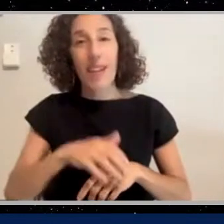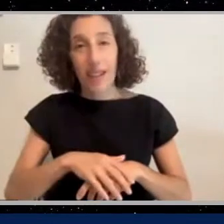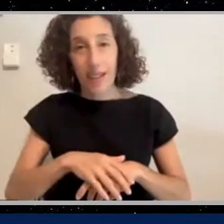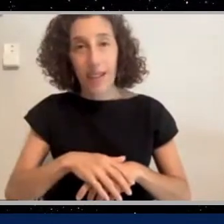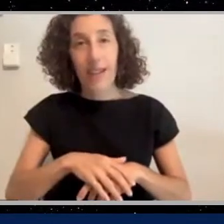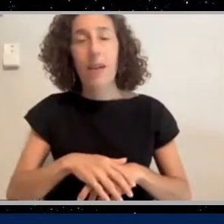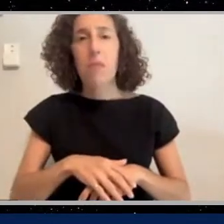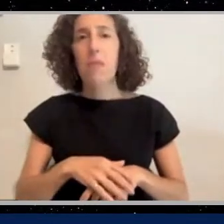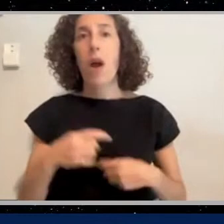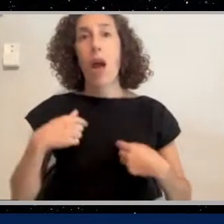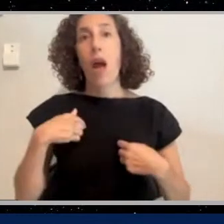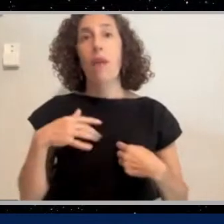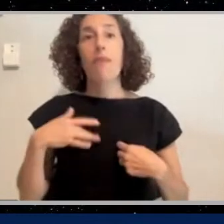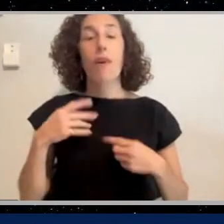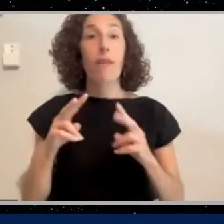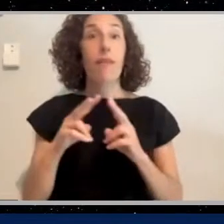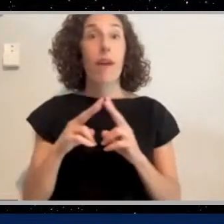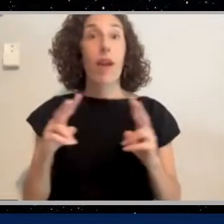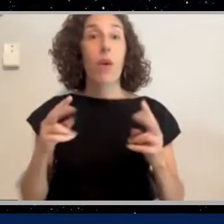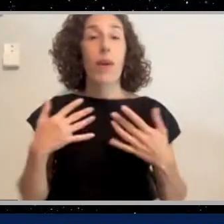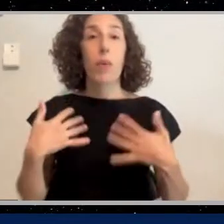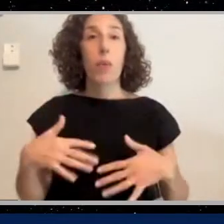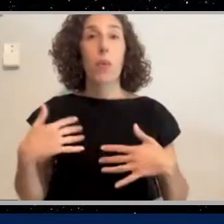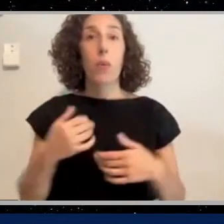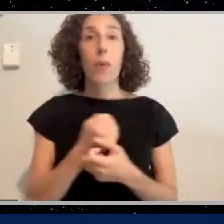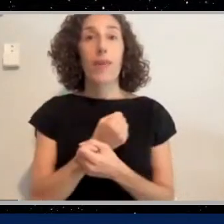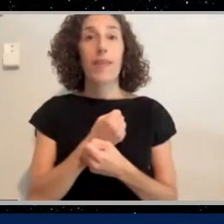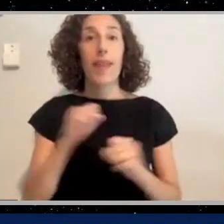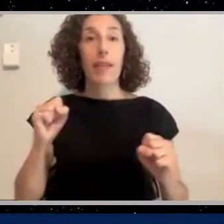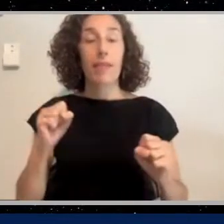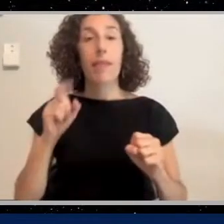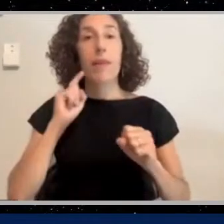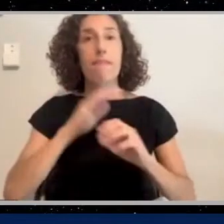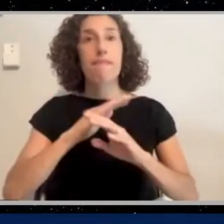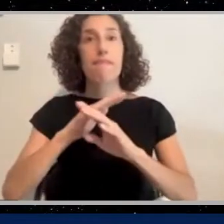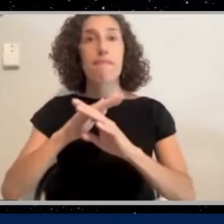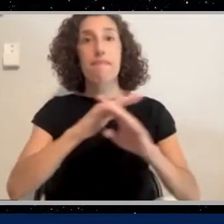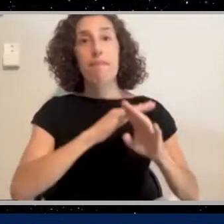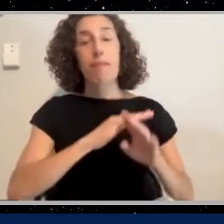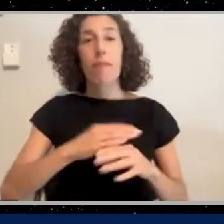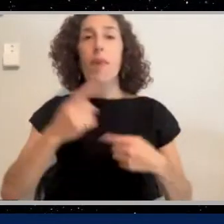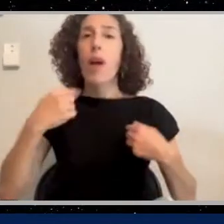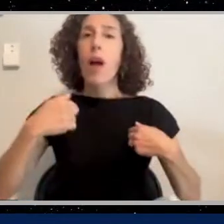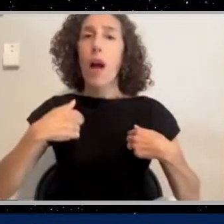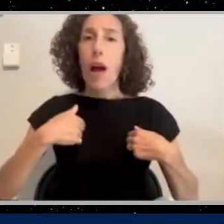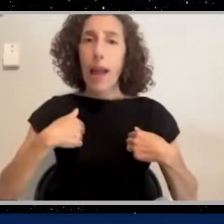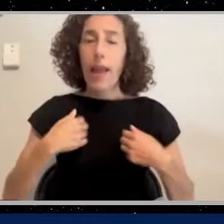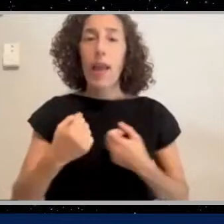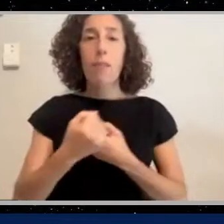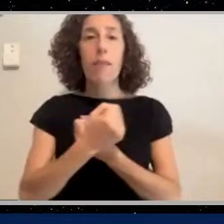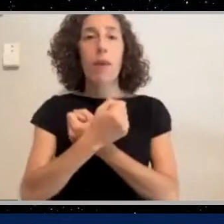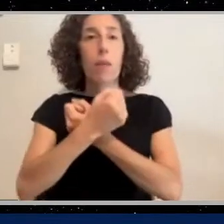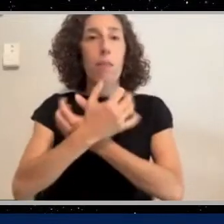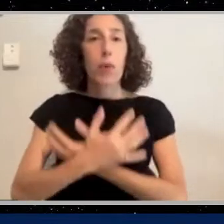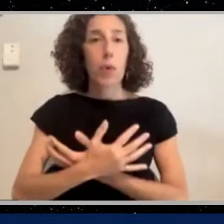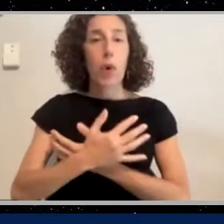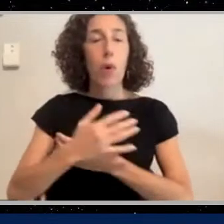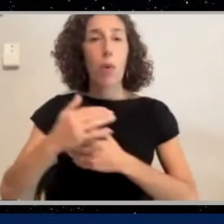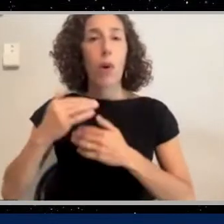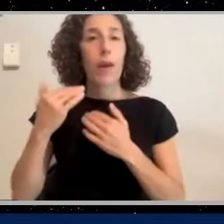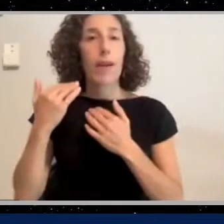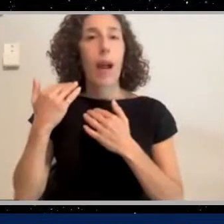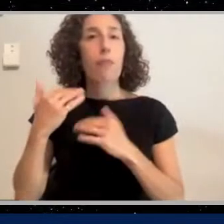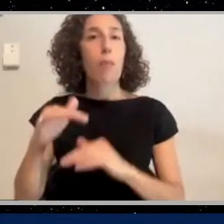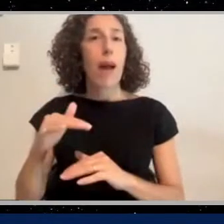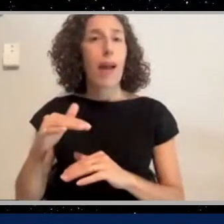been very COVID conscious and as someone who is immunocompromised. I felt extremely safe there. And they